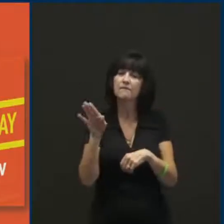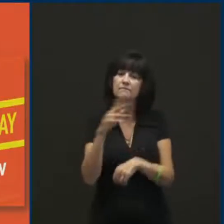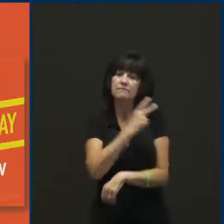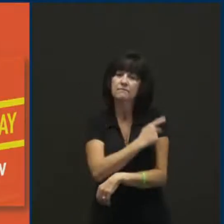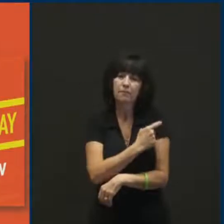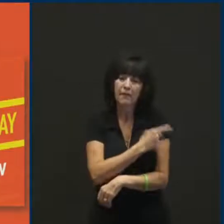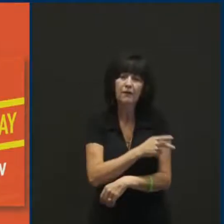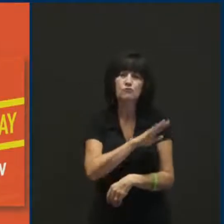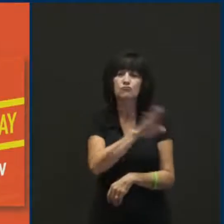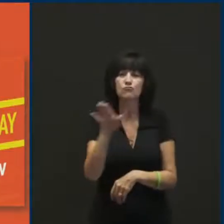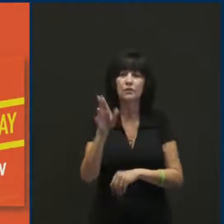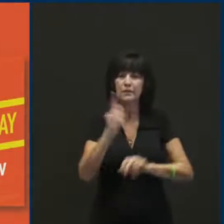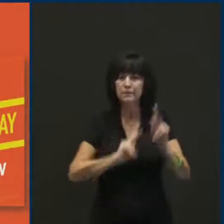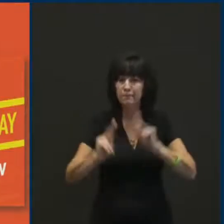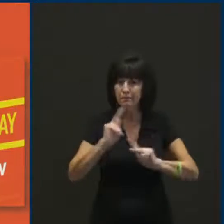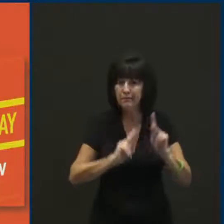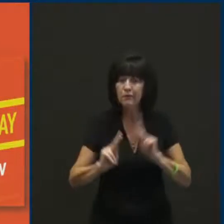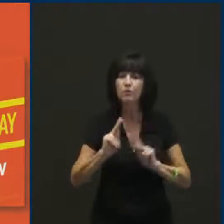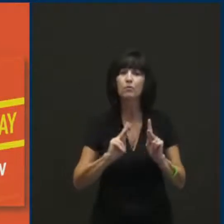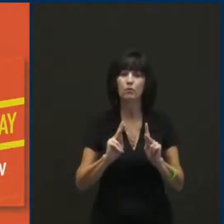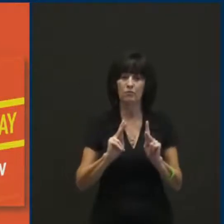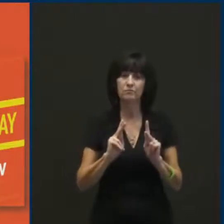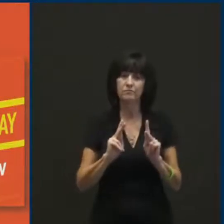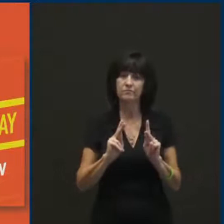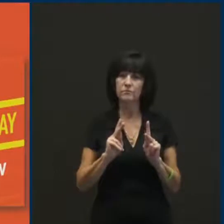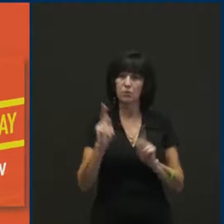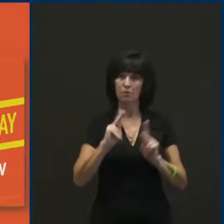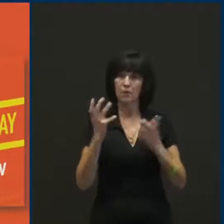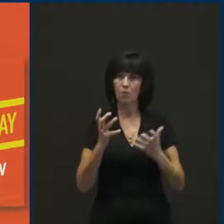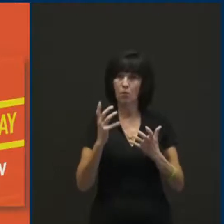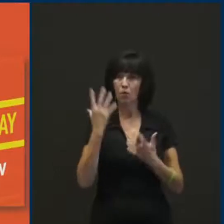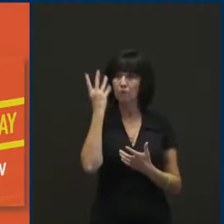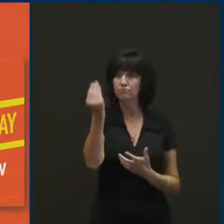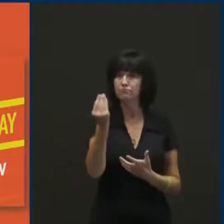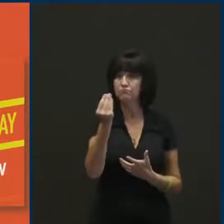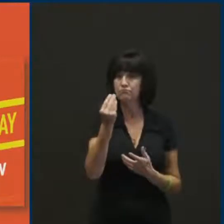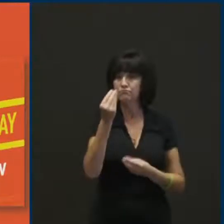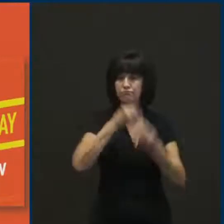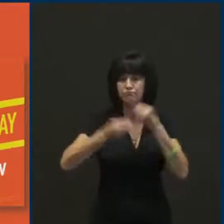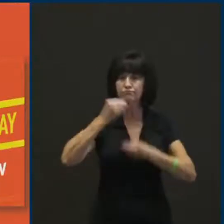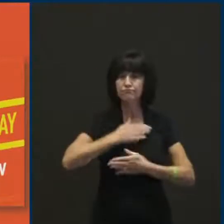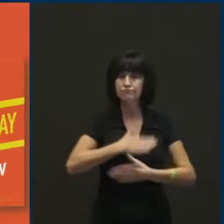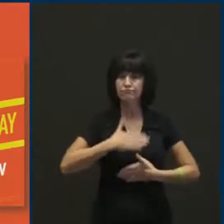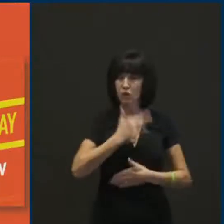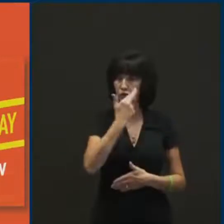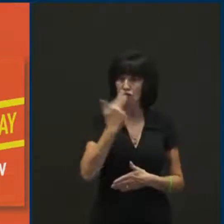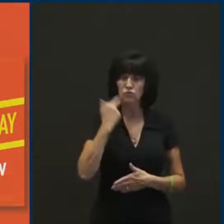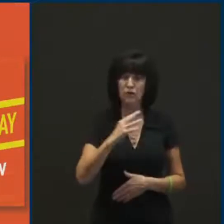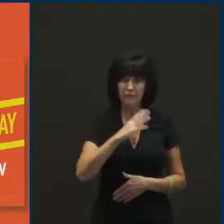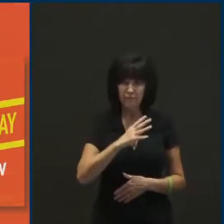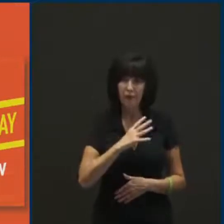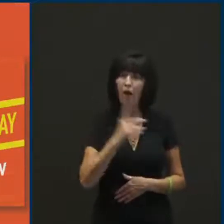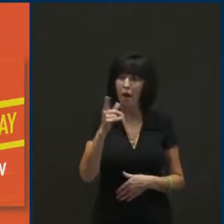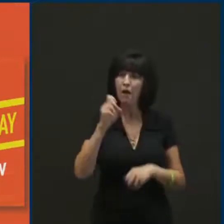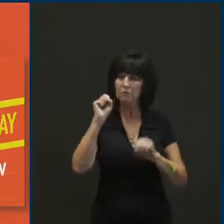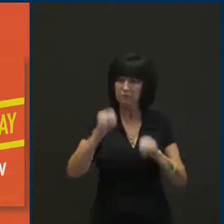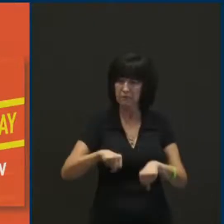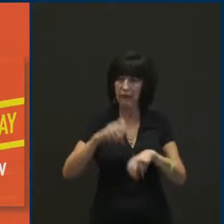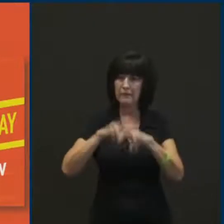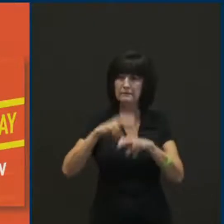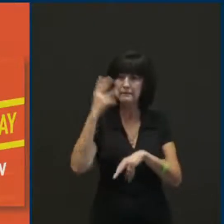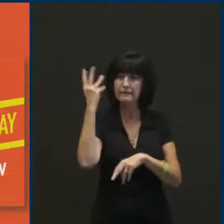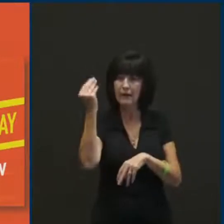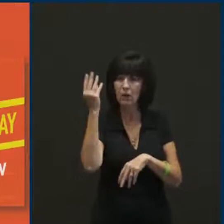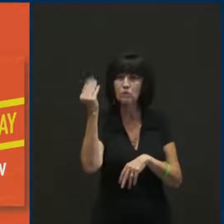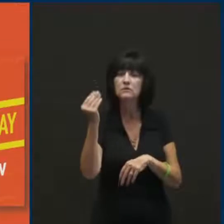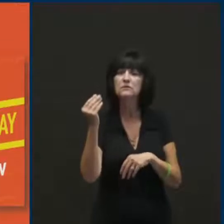everybody else around the restaurant. And so please continue to follow the mask-wearing guidance and other